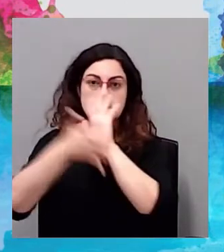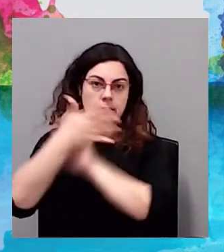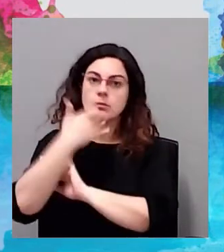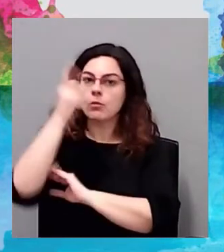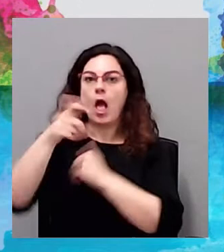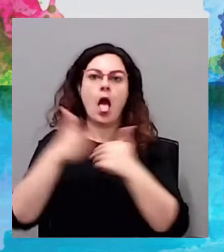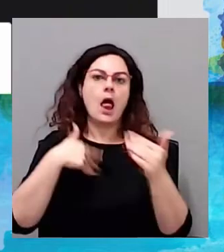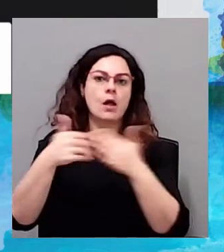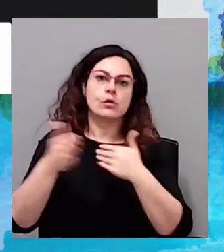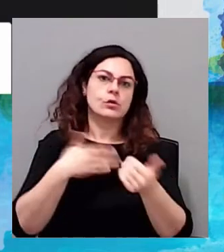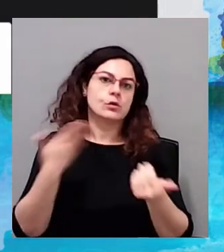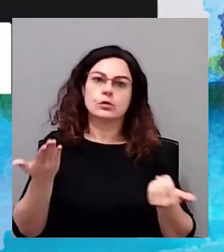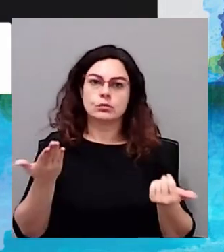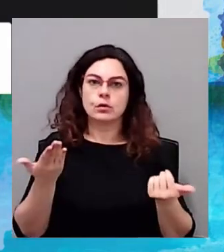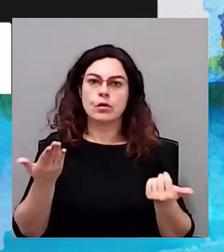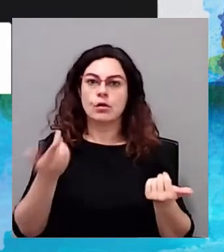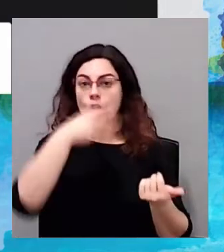bull.